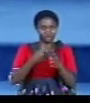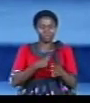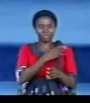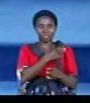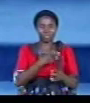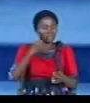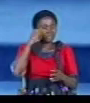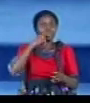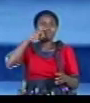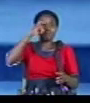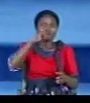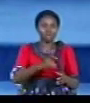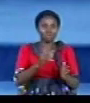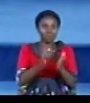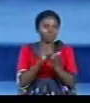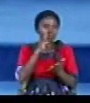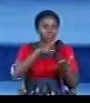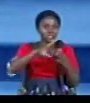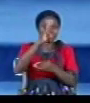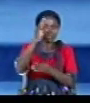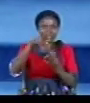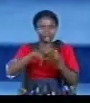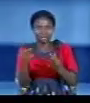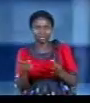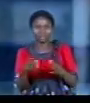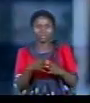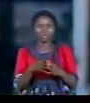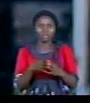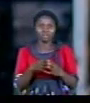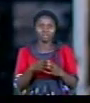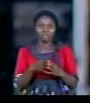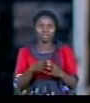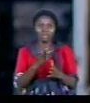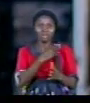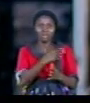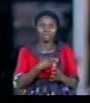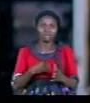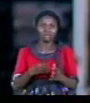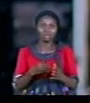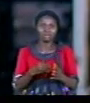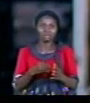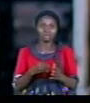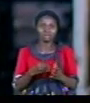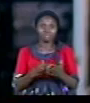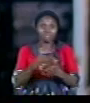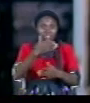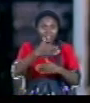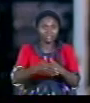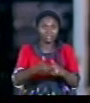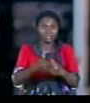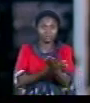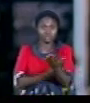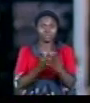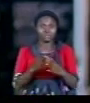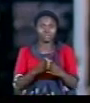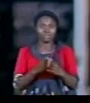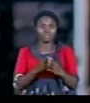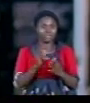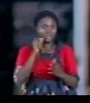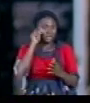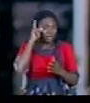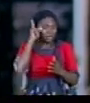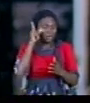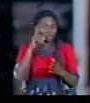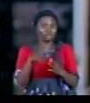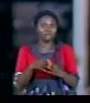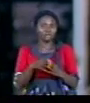After that praying, I woke up, I saw my baby, breath, calm down immediately. The next morning, I tell you, my baby started walking because he was losing